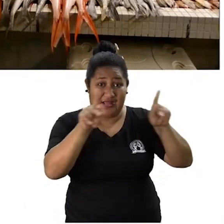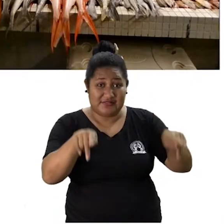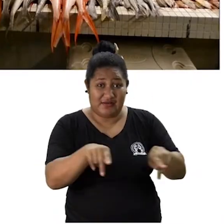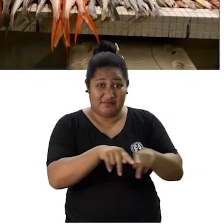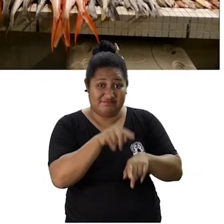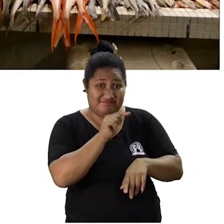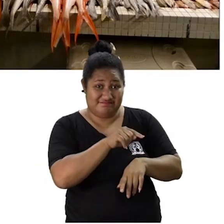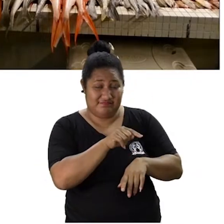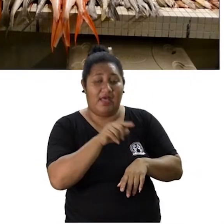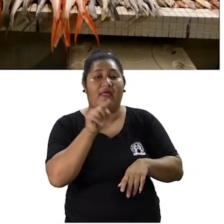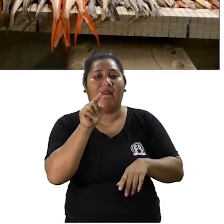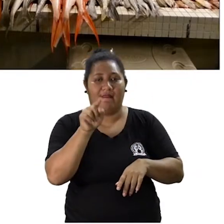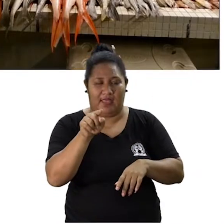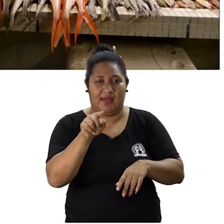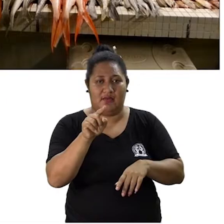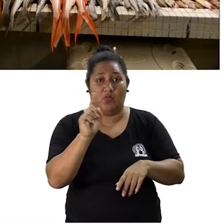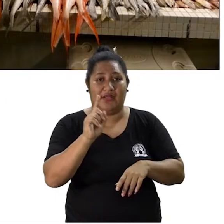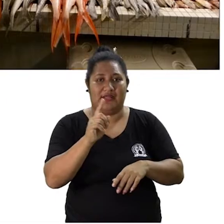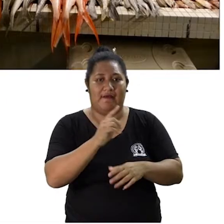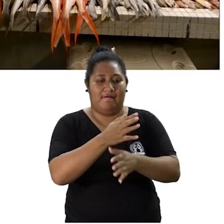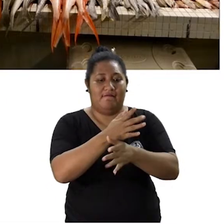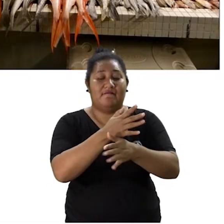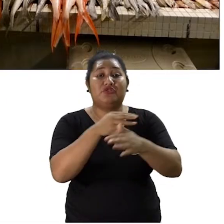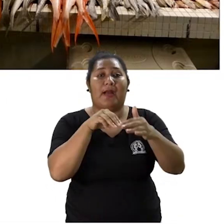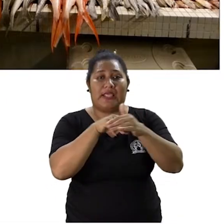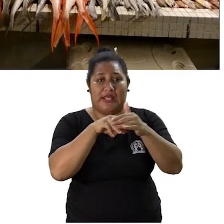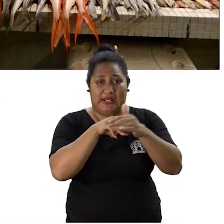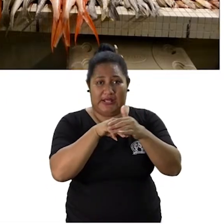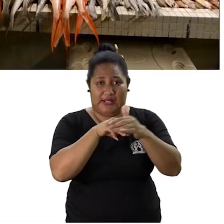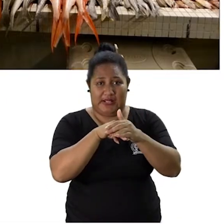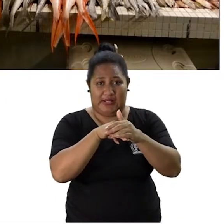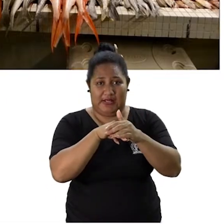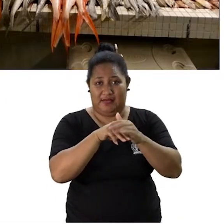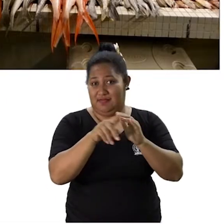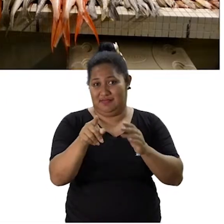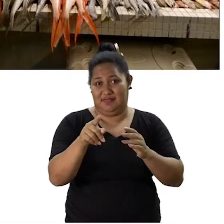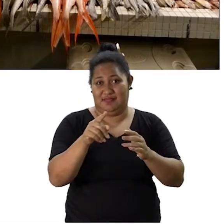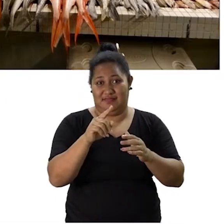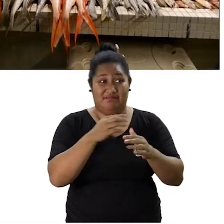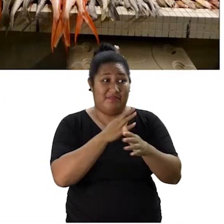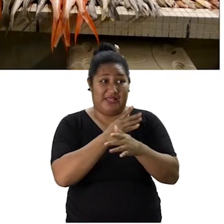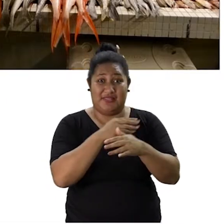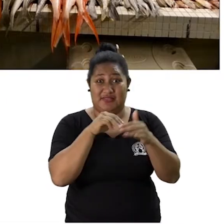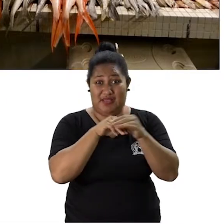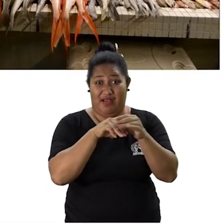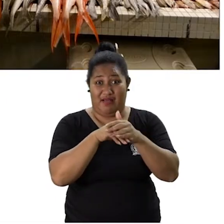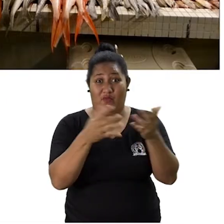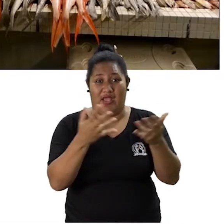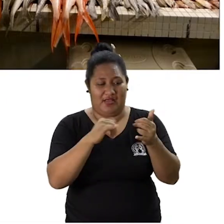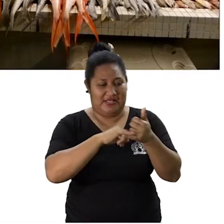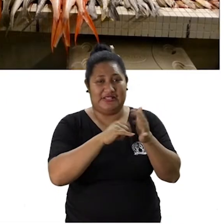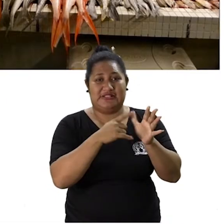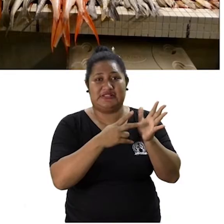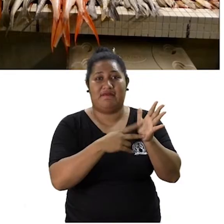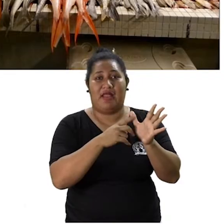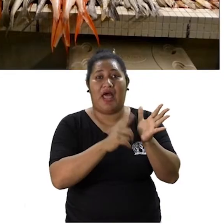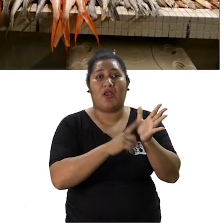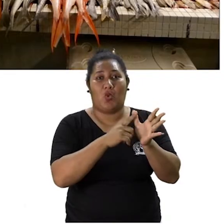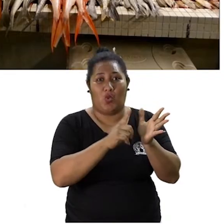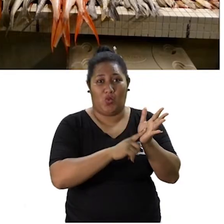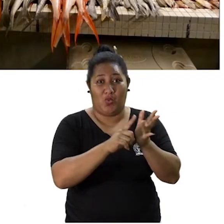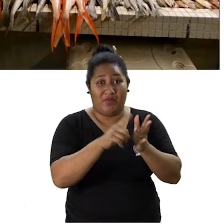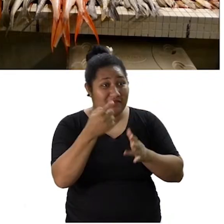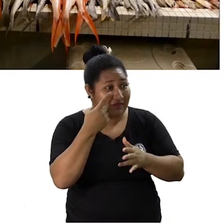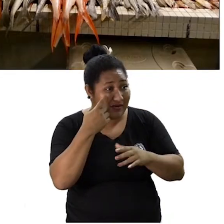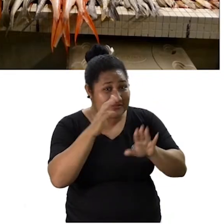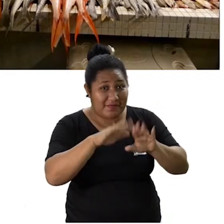That is the fish market. On tatou market o ia I Savalalo. Nwa ai lai